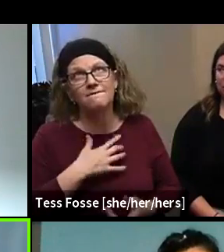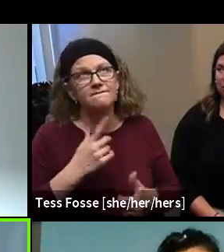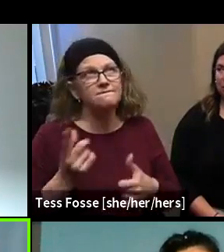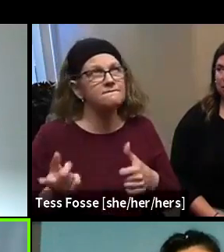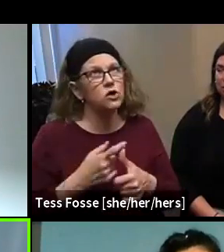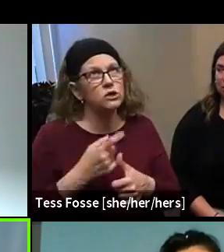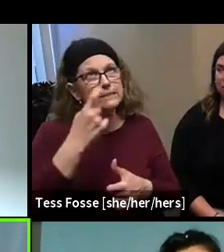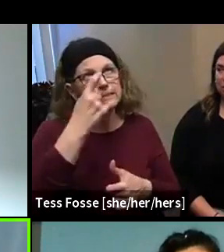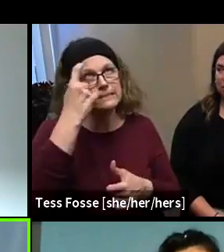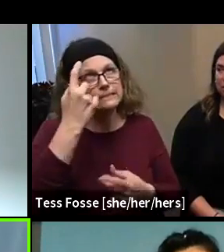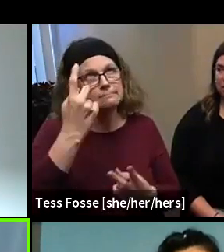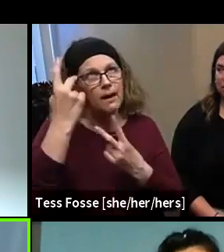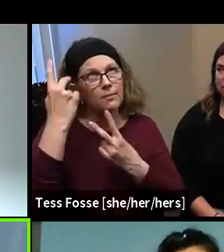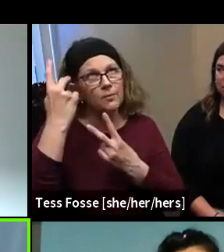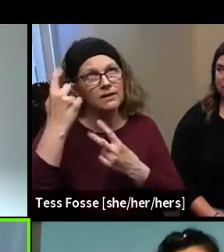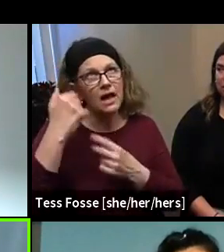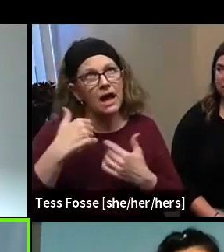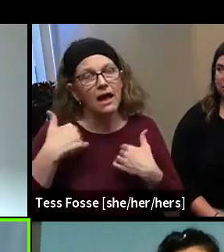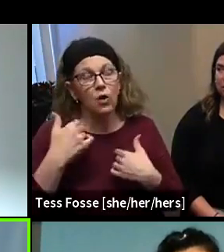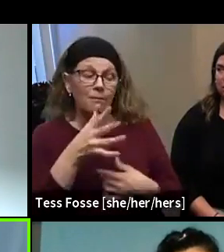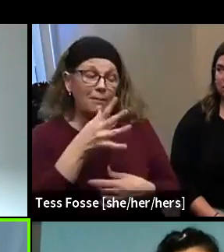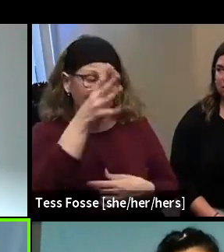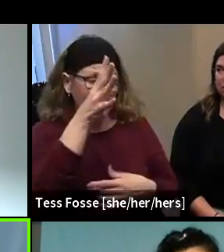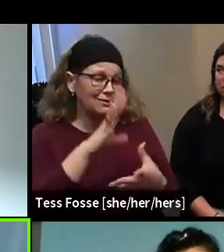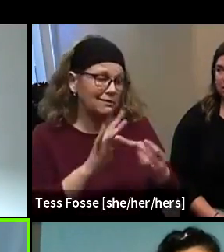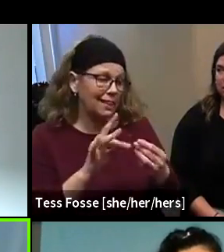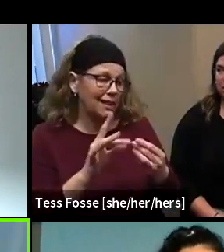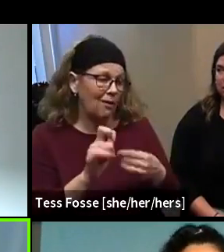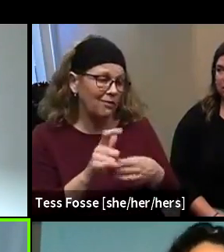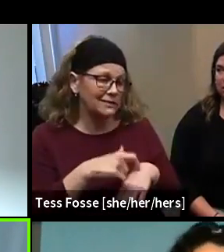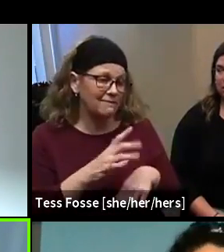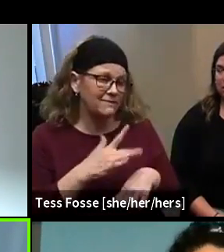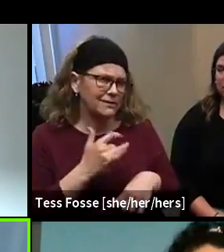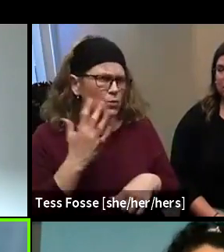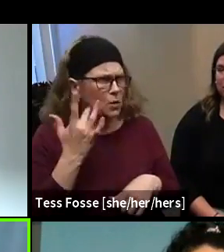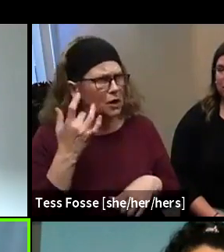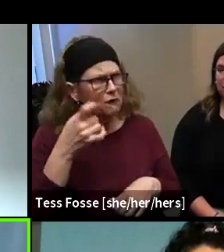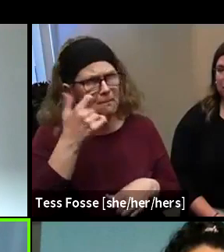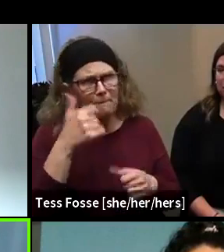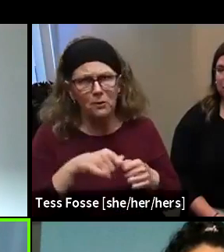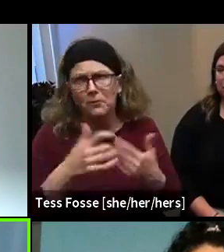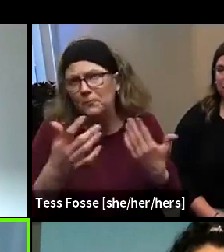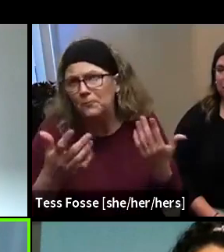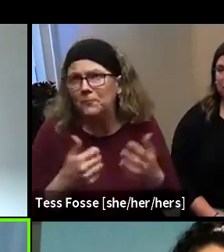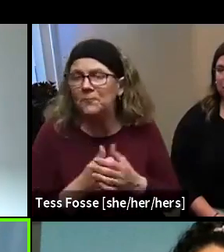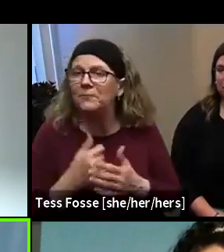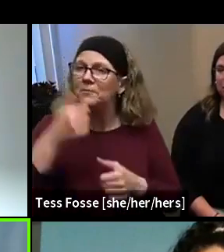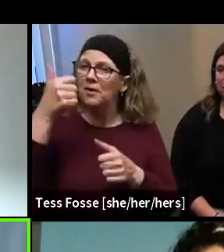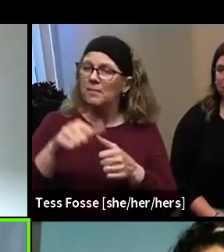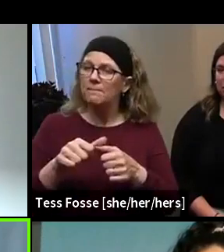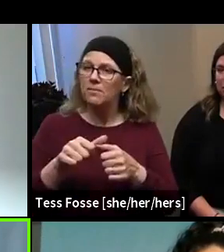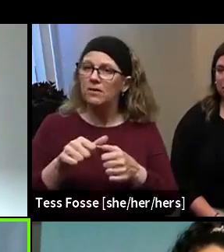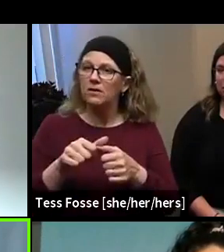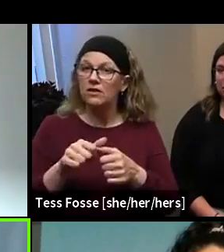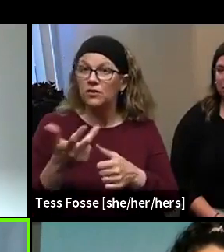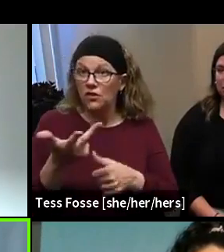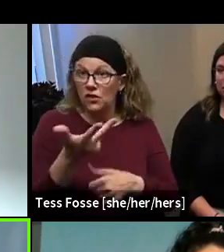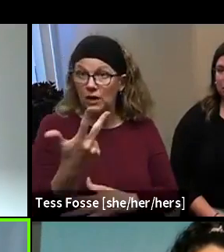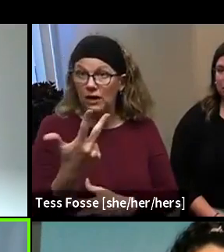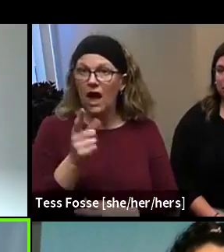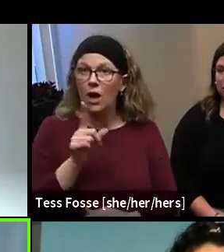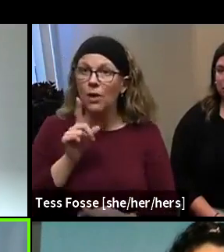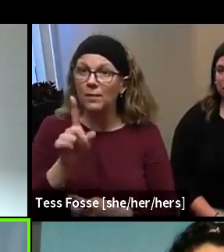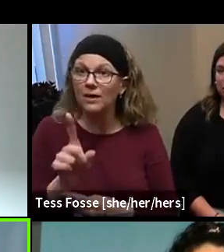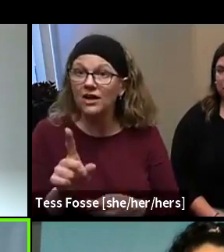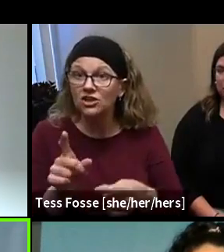I ever had, or my mom and dad just talk about it all the time. So I feel like that's why I remember it. And I remember going right up to them, trying to